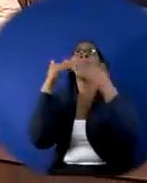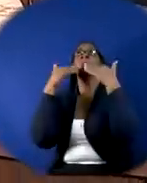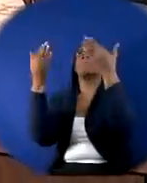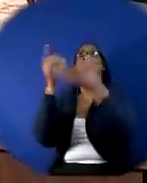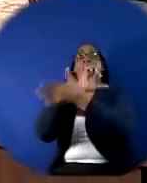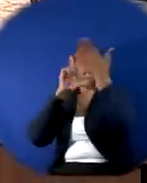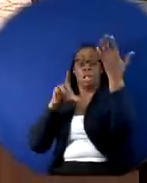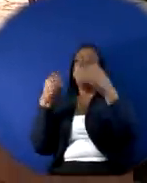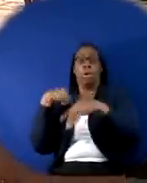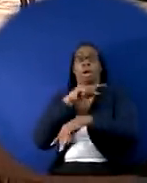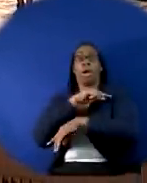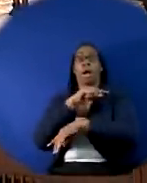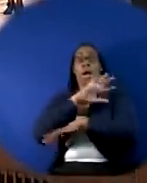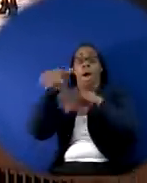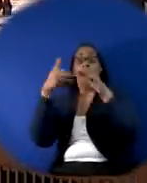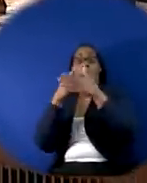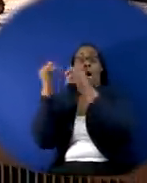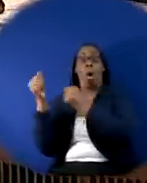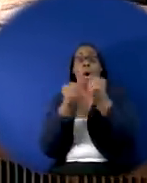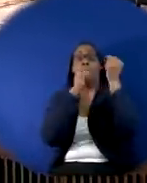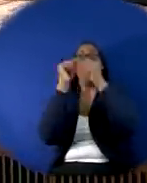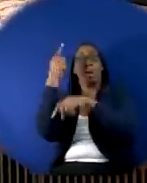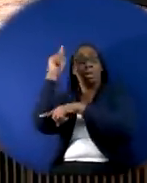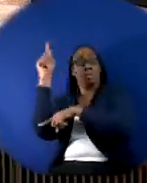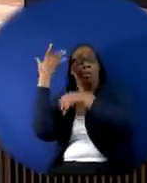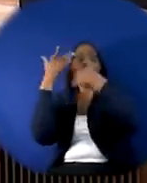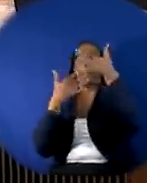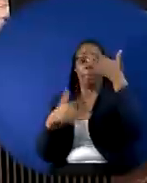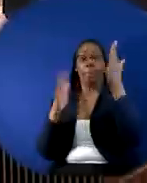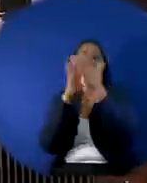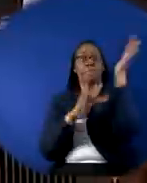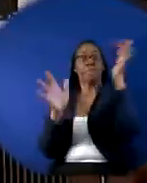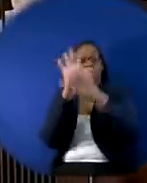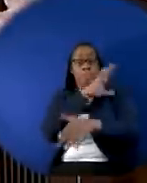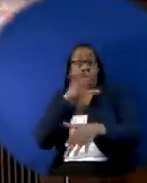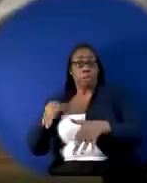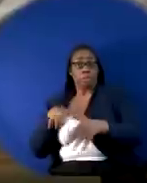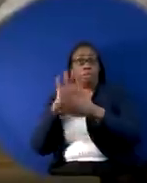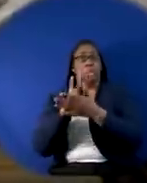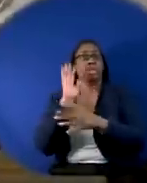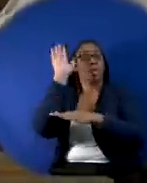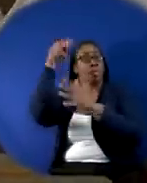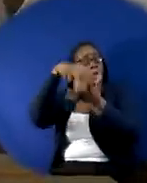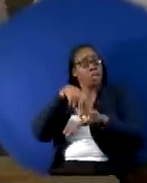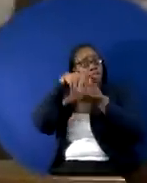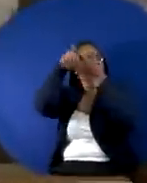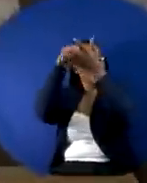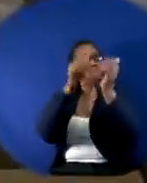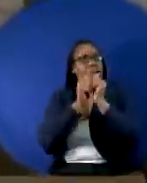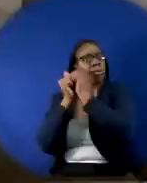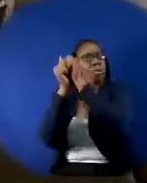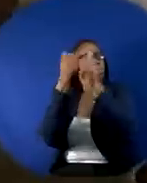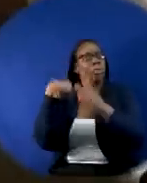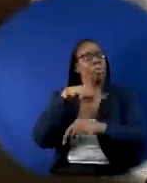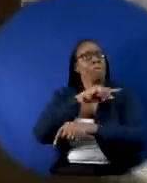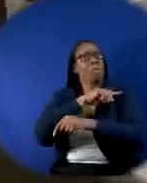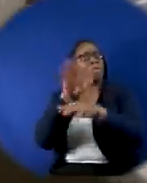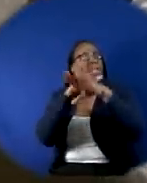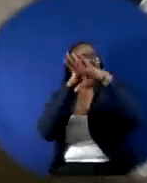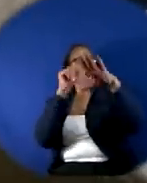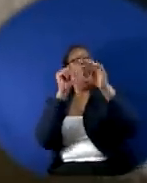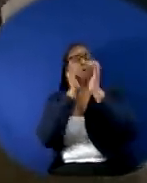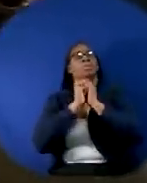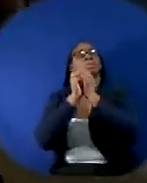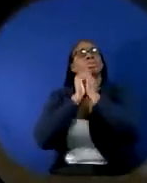God Almighty for the blood of Jesus Christ. Will you stand with us in our call to